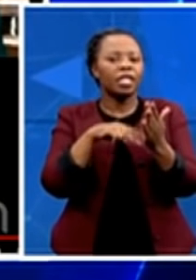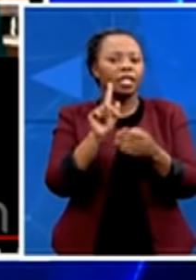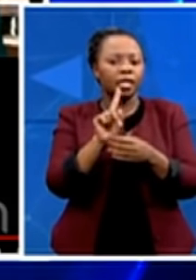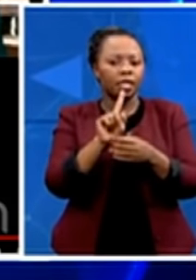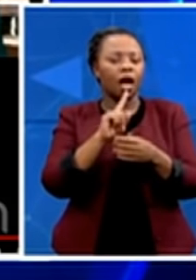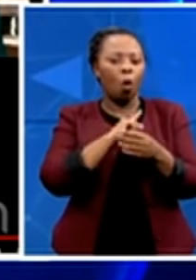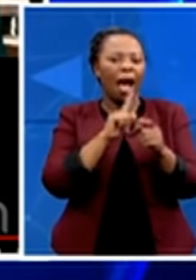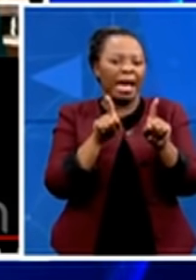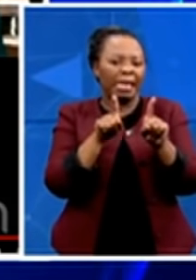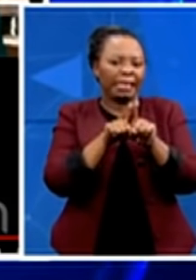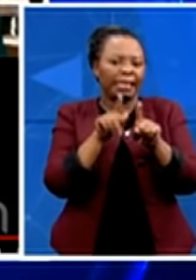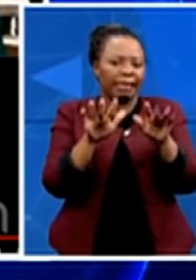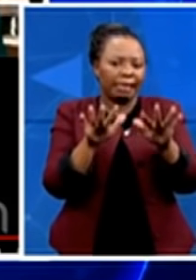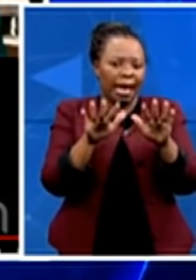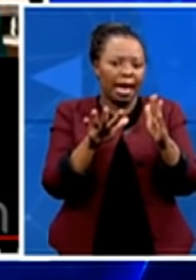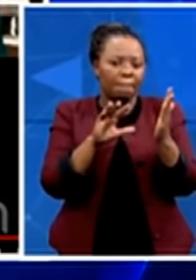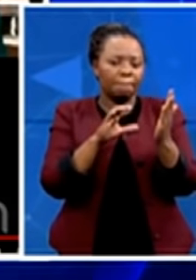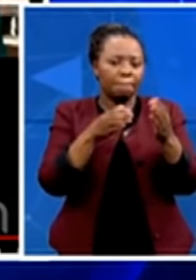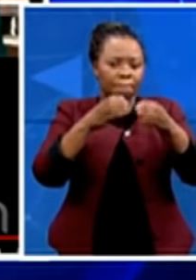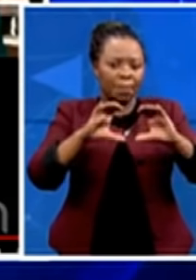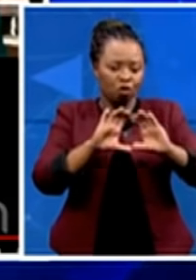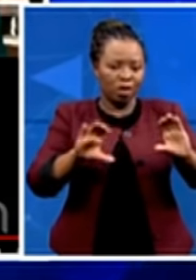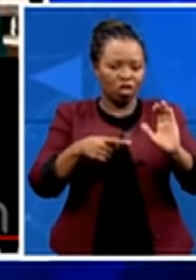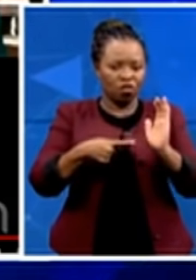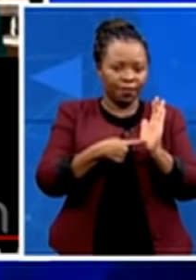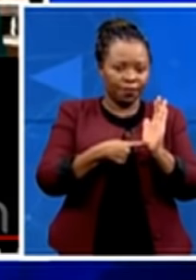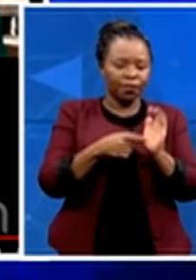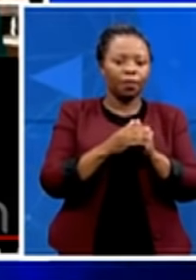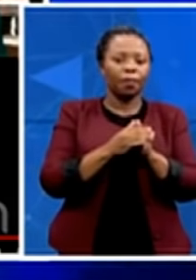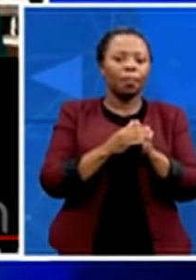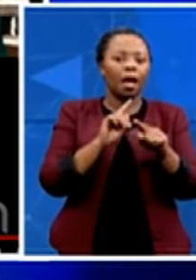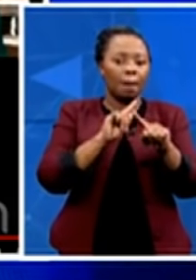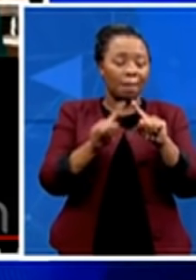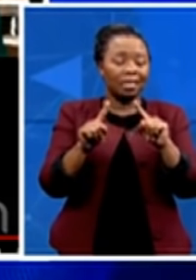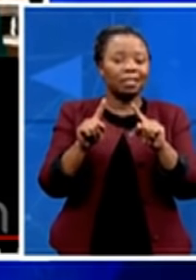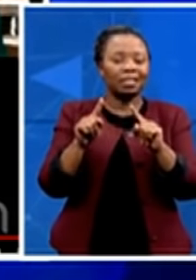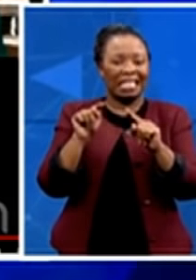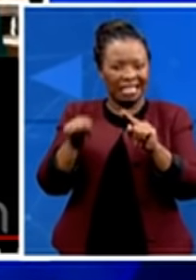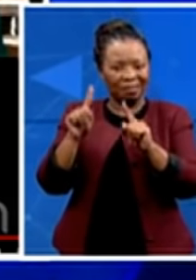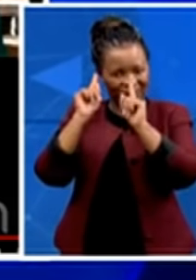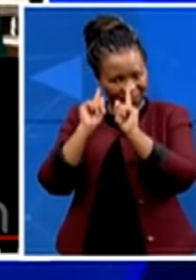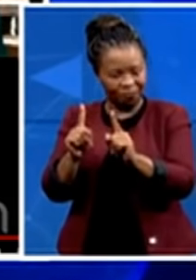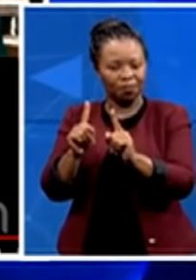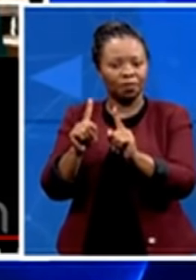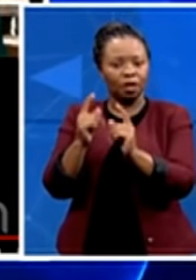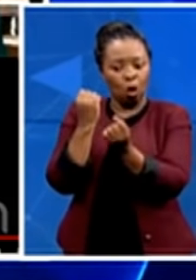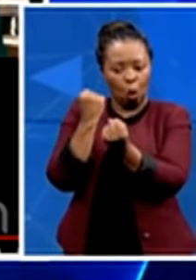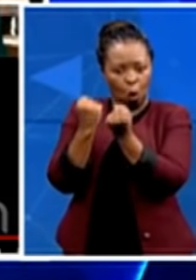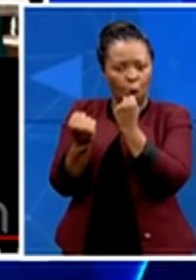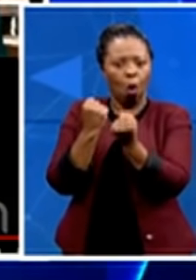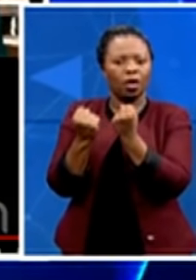that it compels this court to declare such inconsistent conduct or